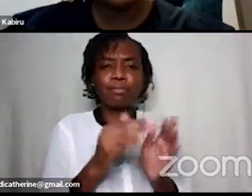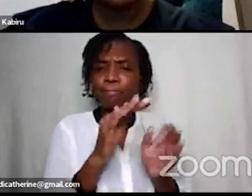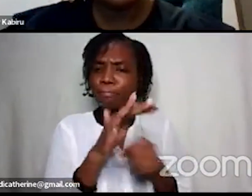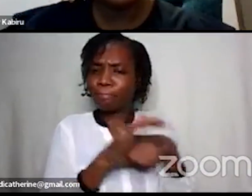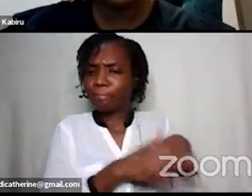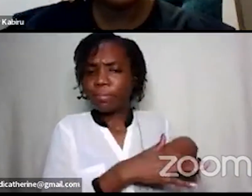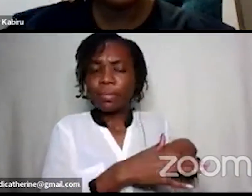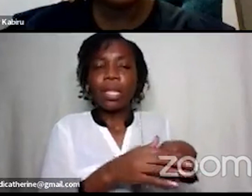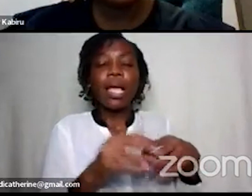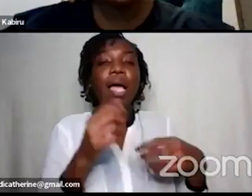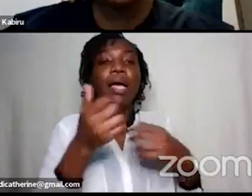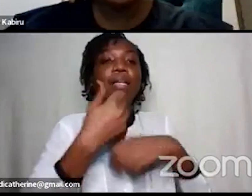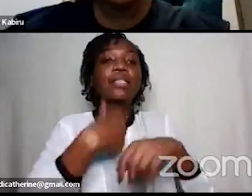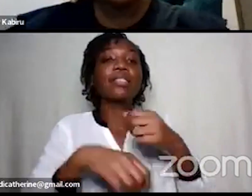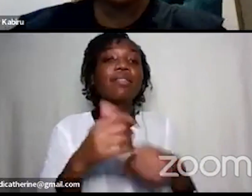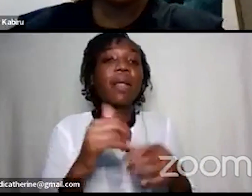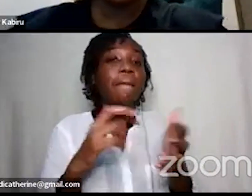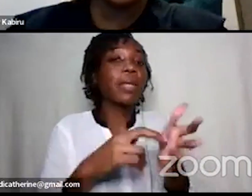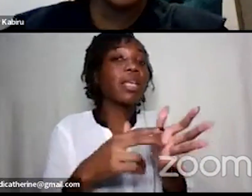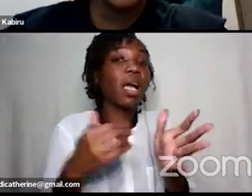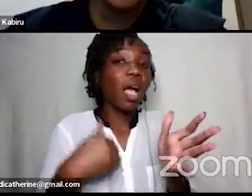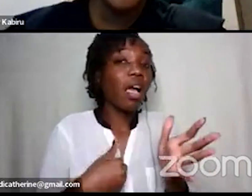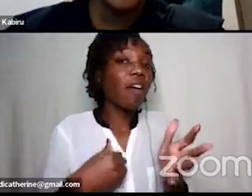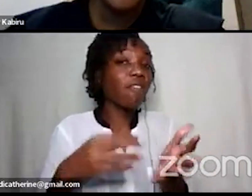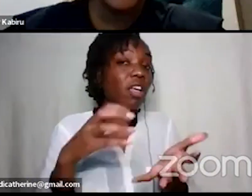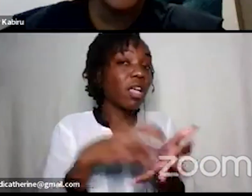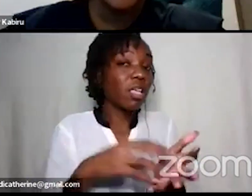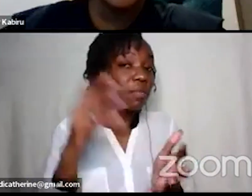doing, could they be a case of mental disorder?